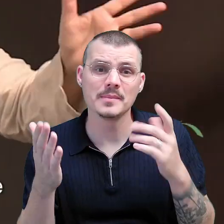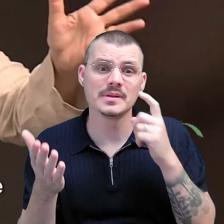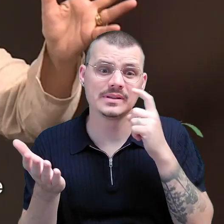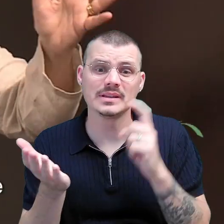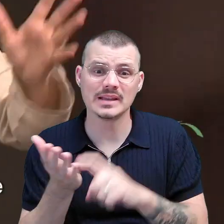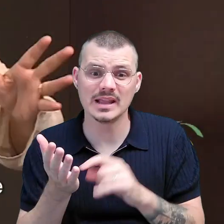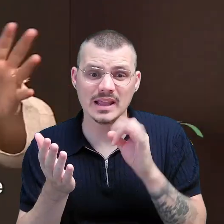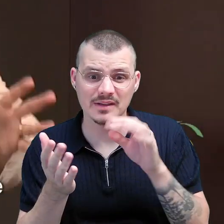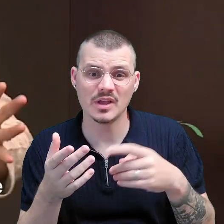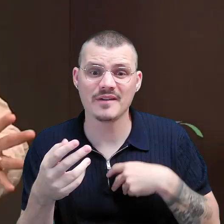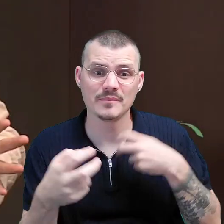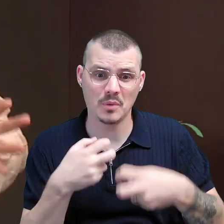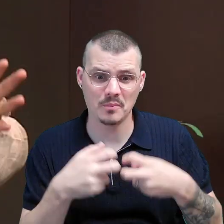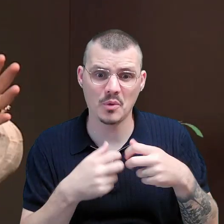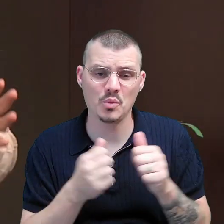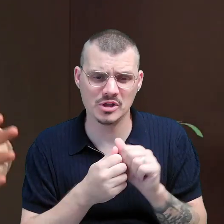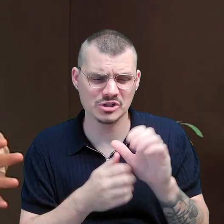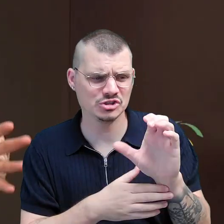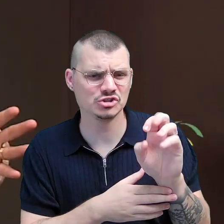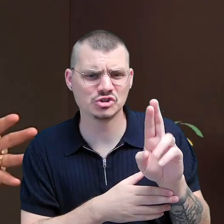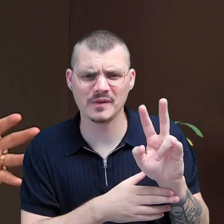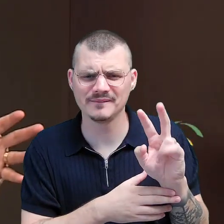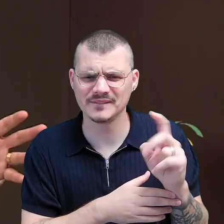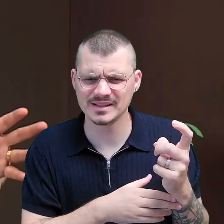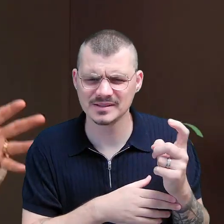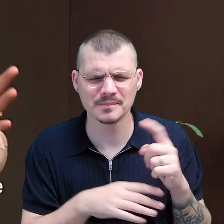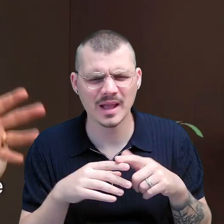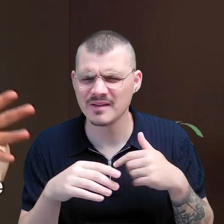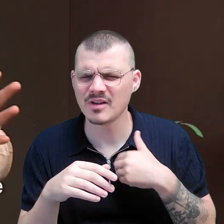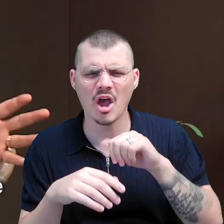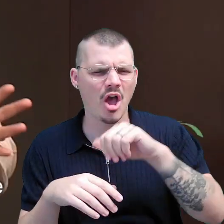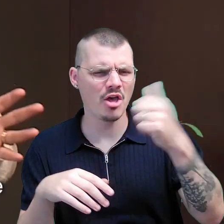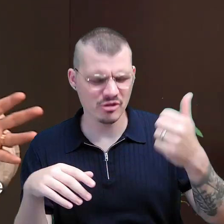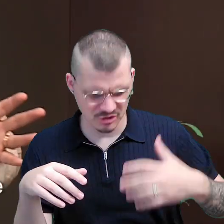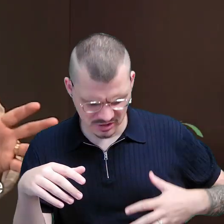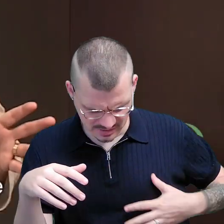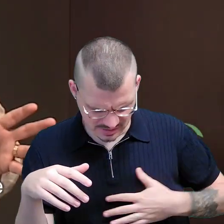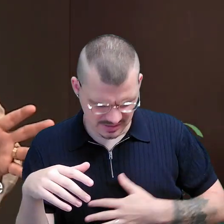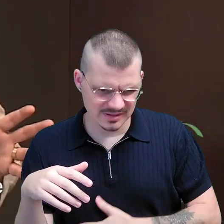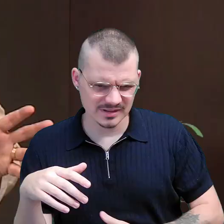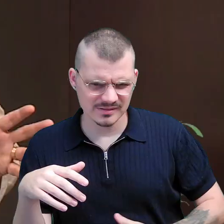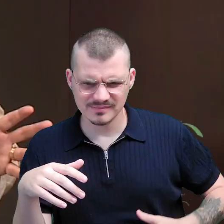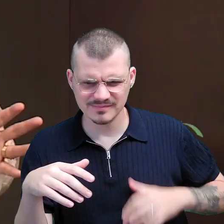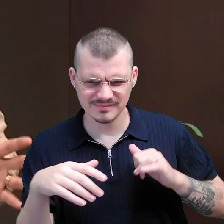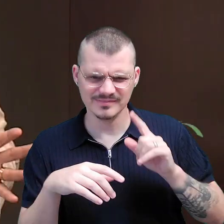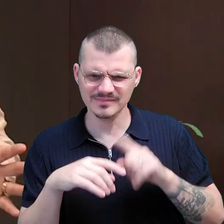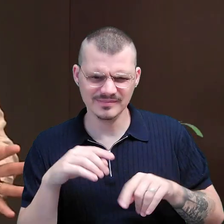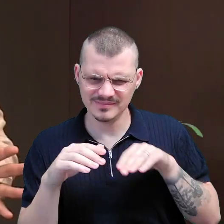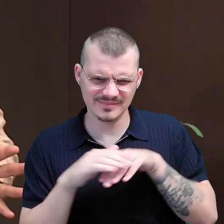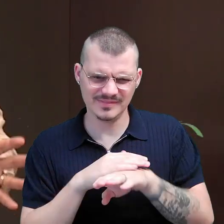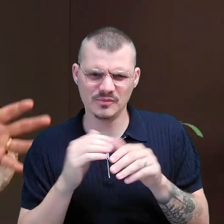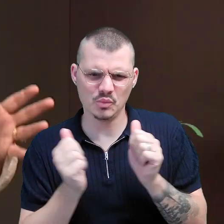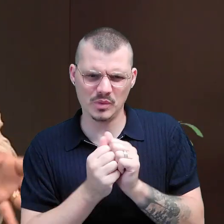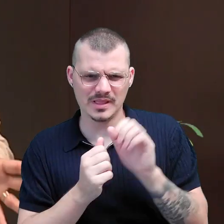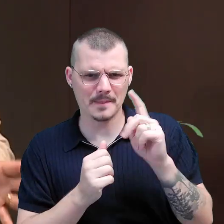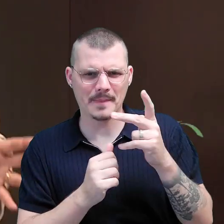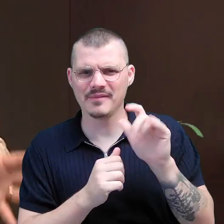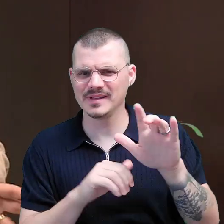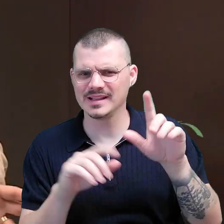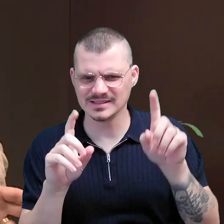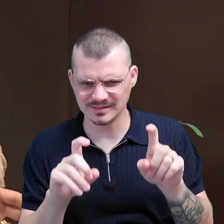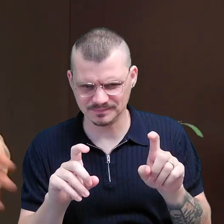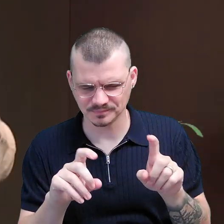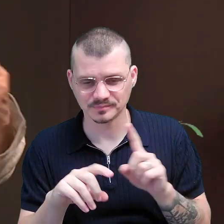it might detect if you have trouble with your cervix. There's a lot of other real estate there that's not very accessible to a